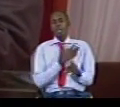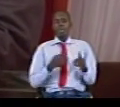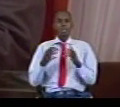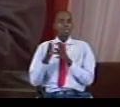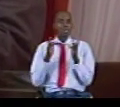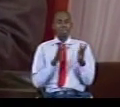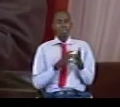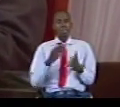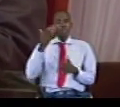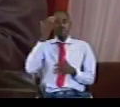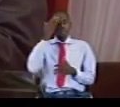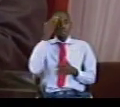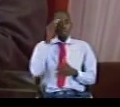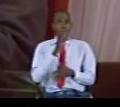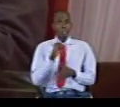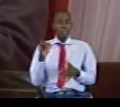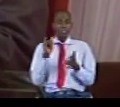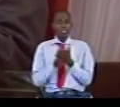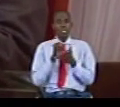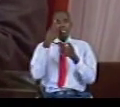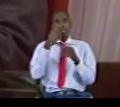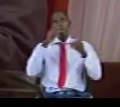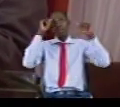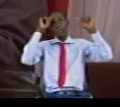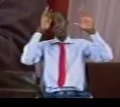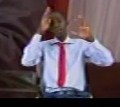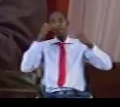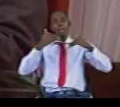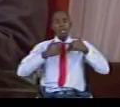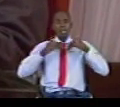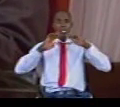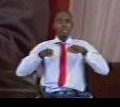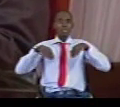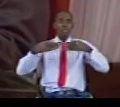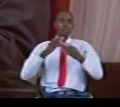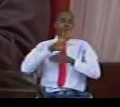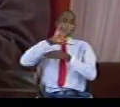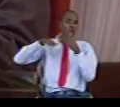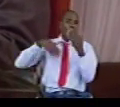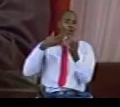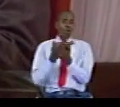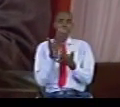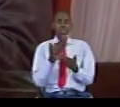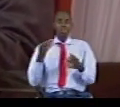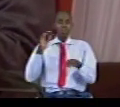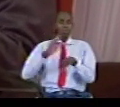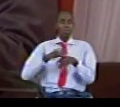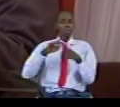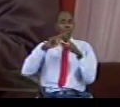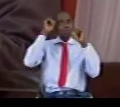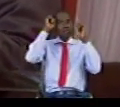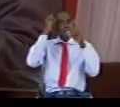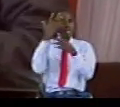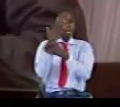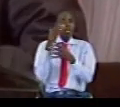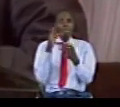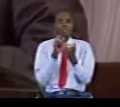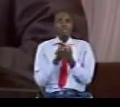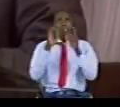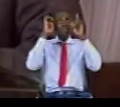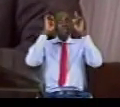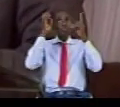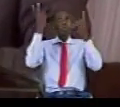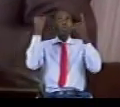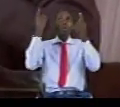knowing that the Father had given all things into his hands, and that he was come from the